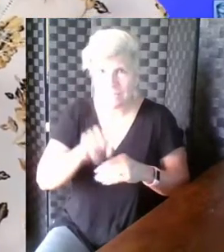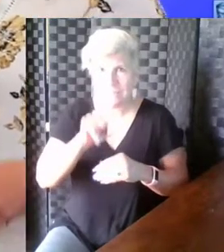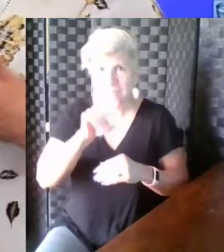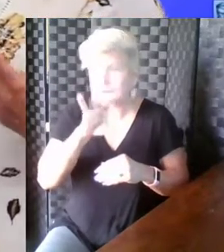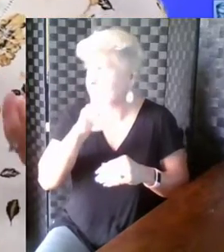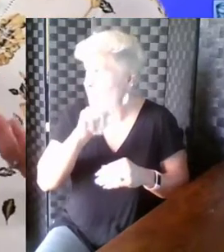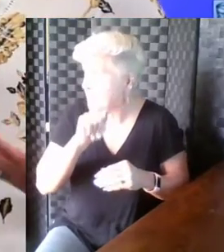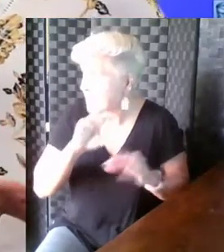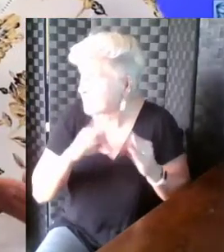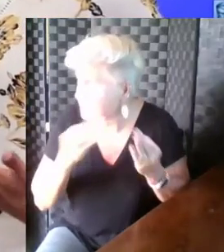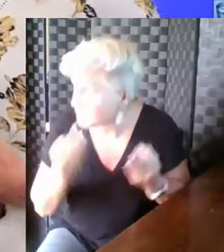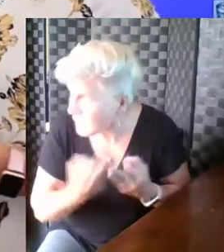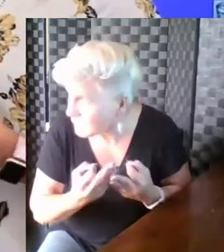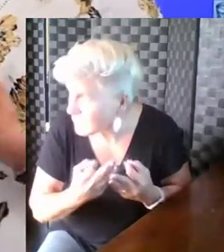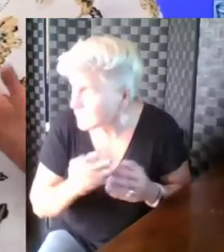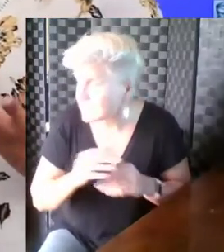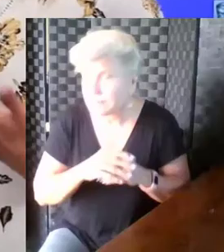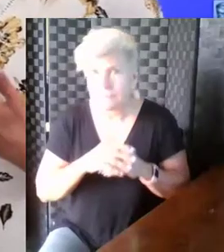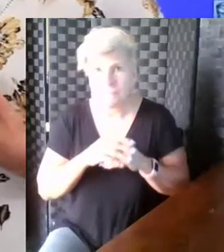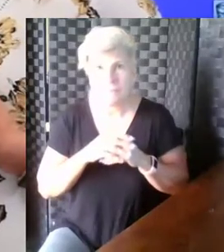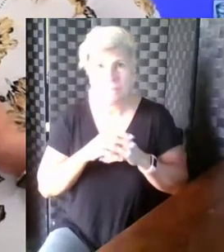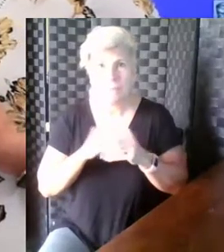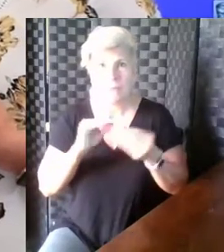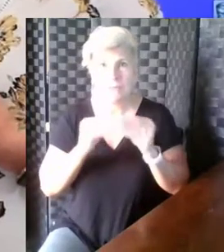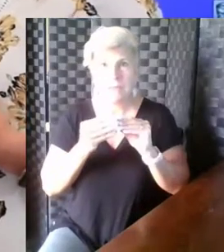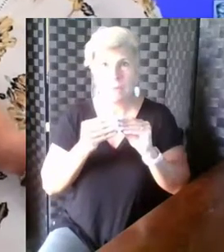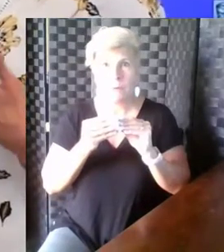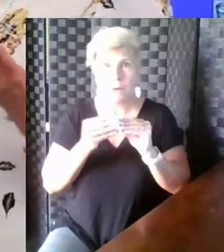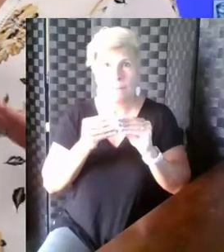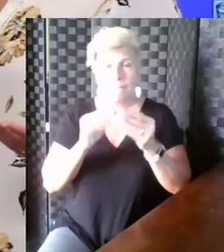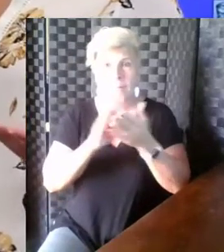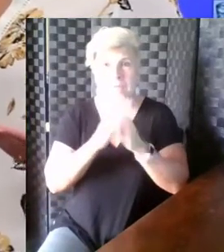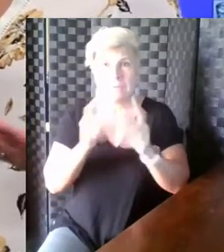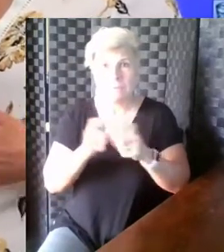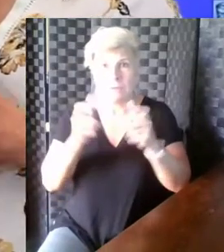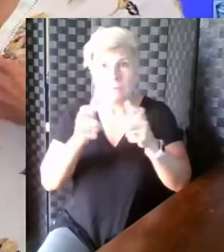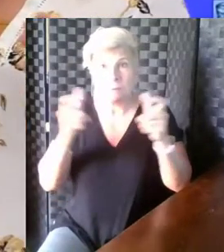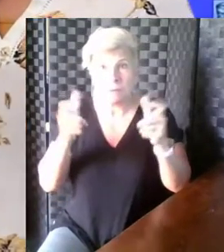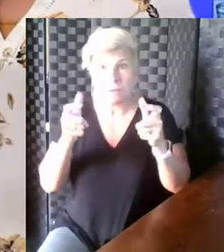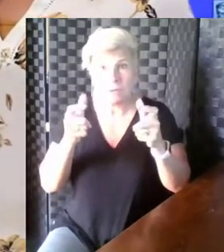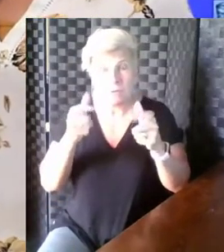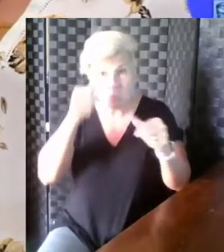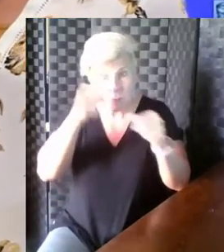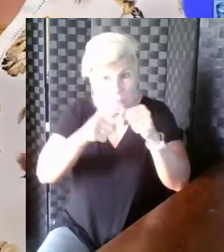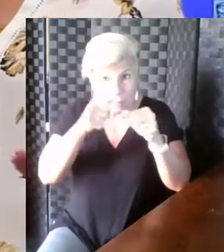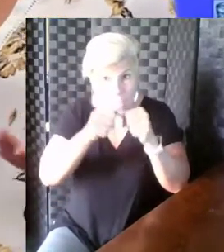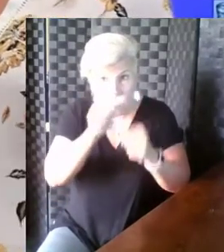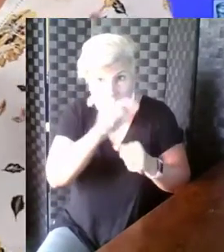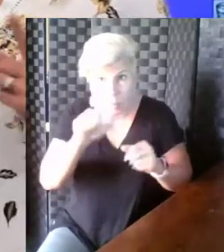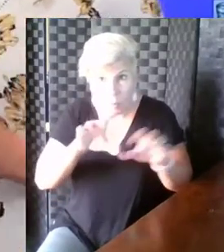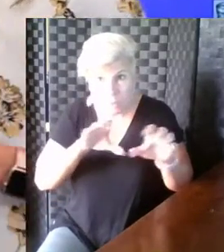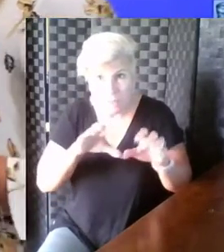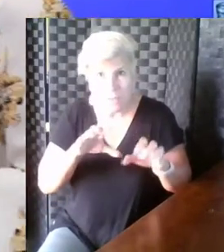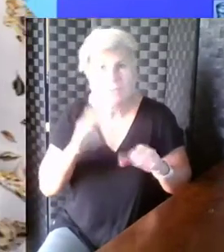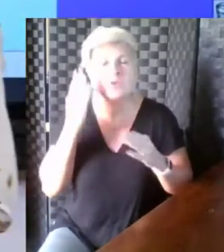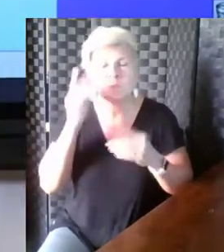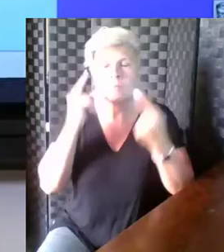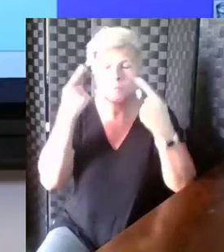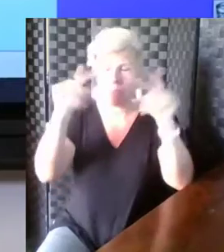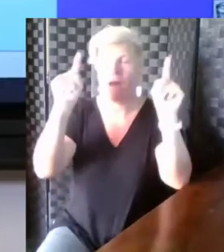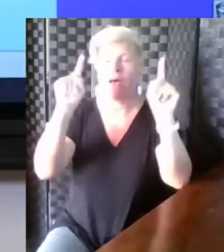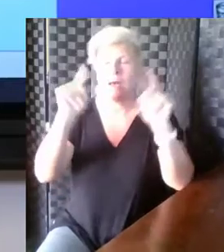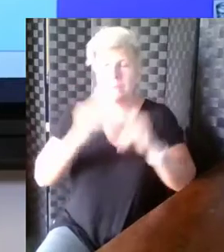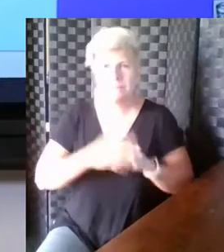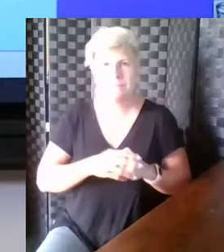we're going to do our math today. Now remember, our numbers are going to get much larger, but if you hang with me and you remember everything we've done so far, you're going to do this with